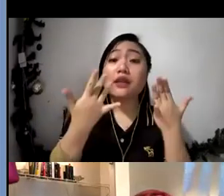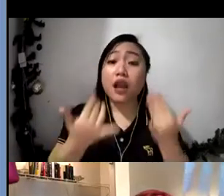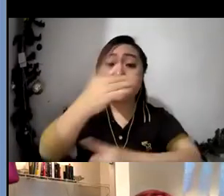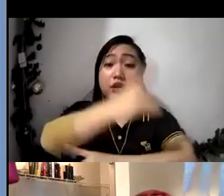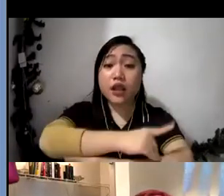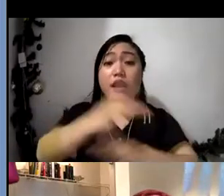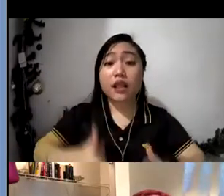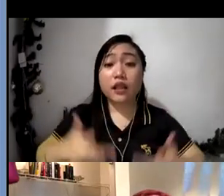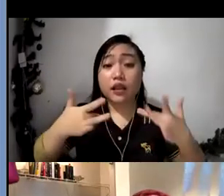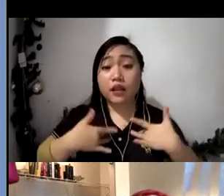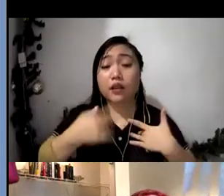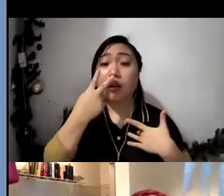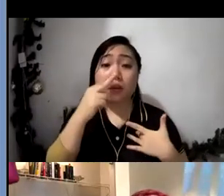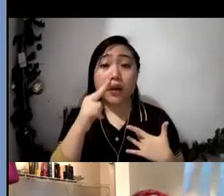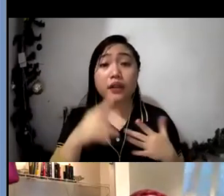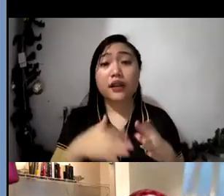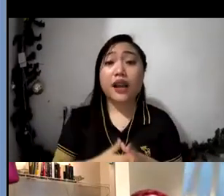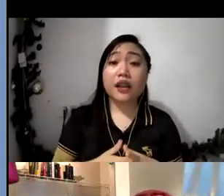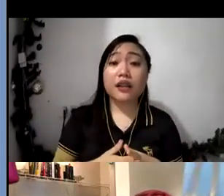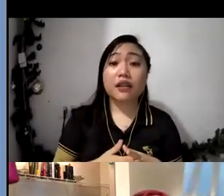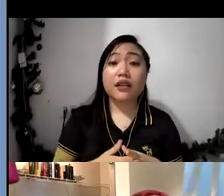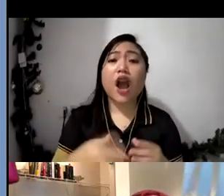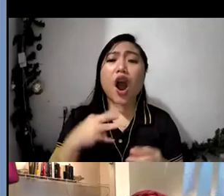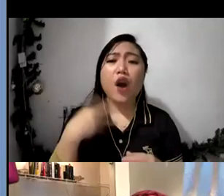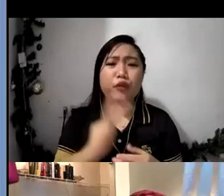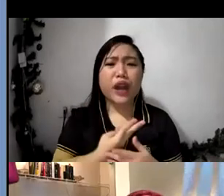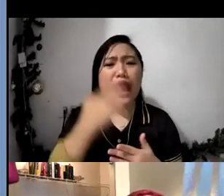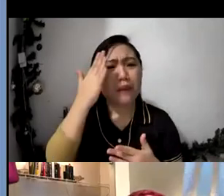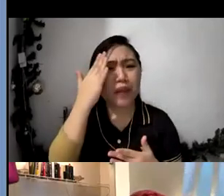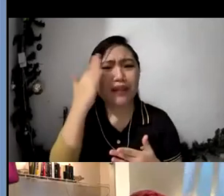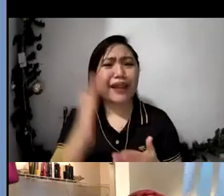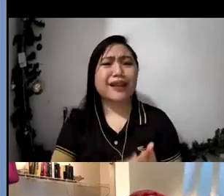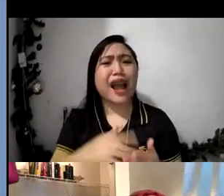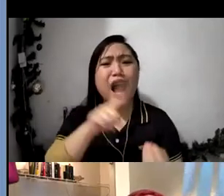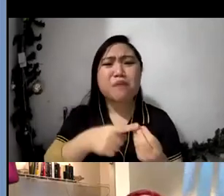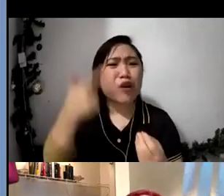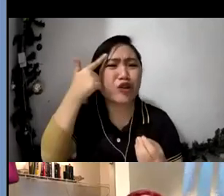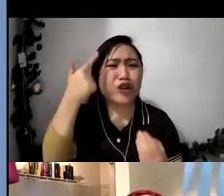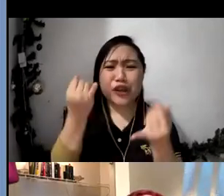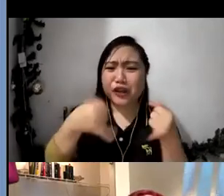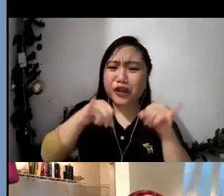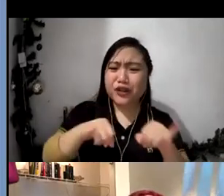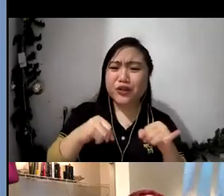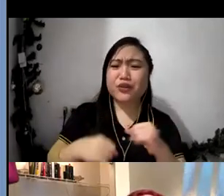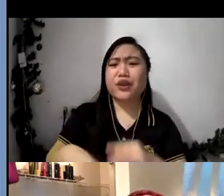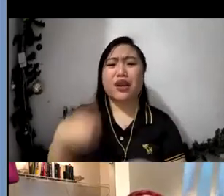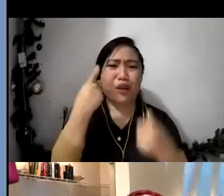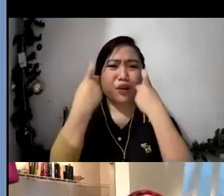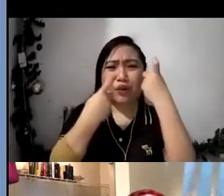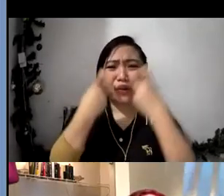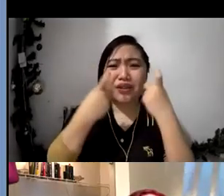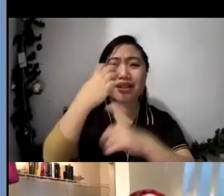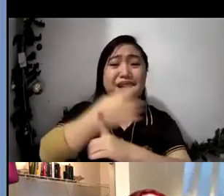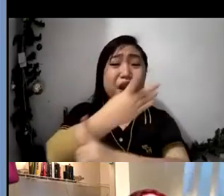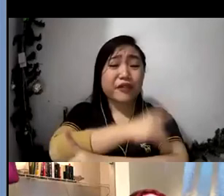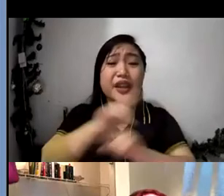natin makita yung gender. We're so familiar with gender issues and concerns every day that actually we